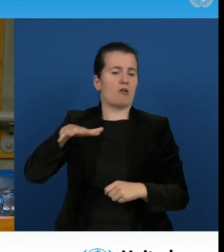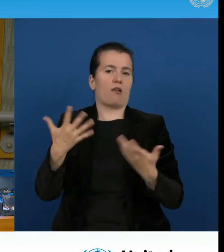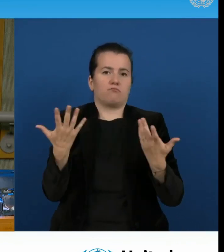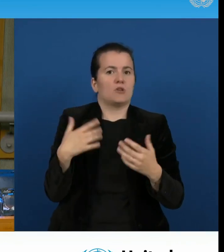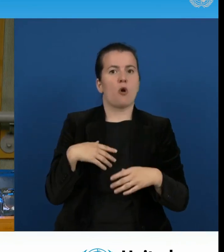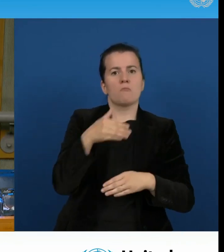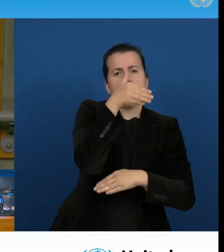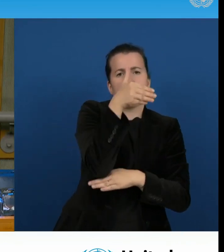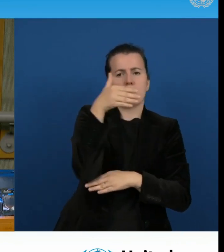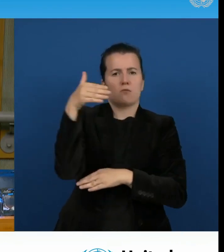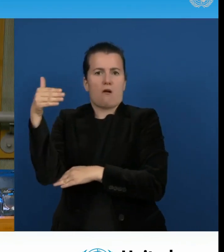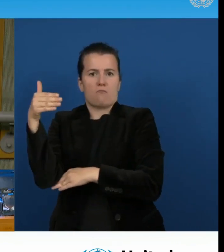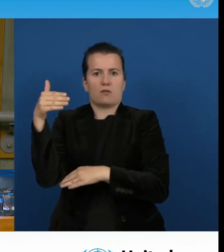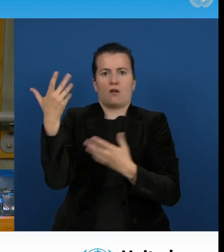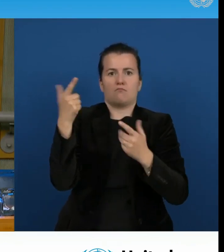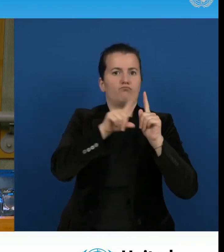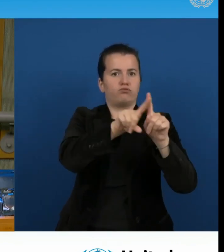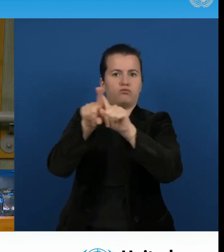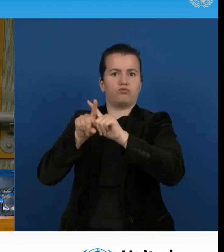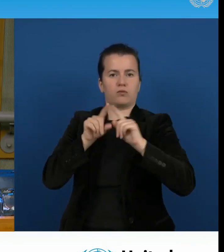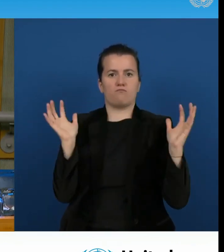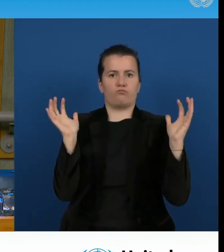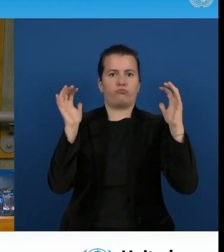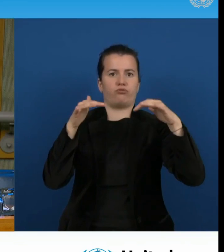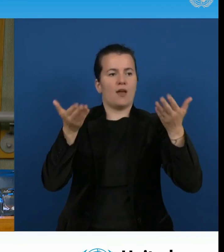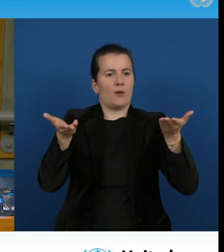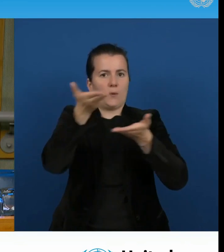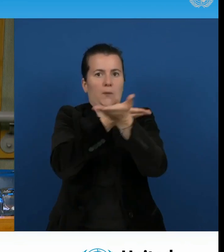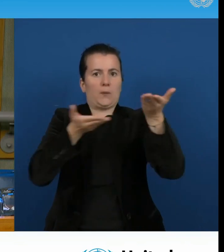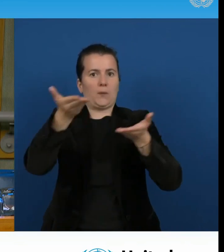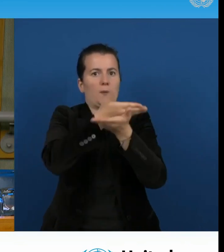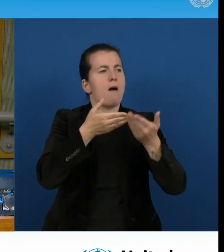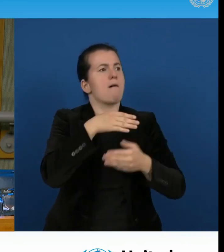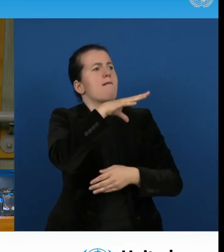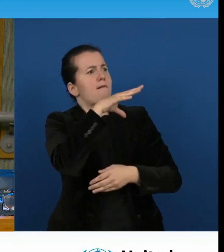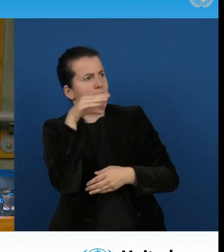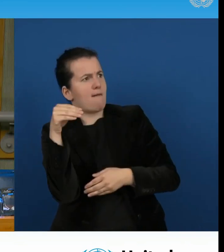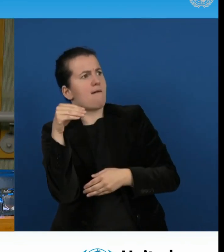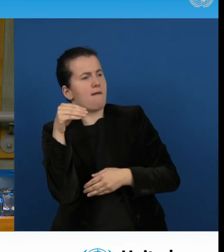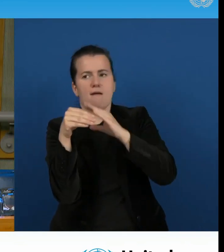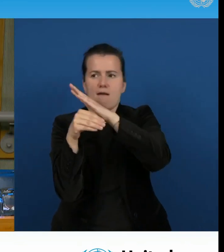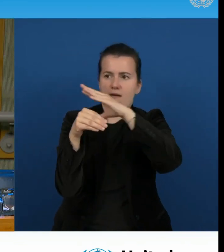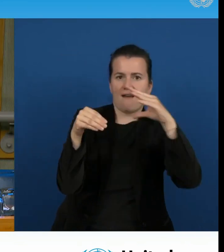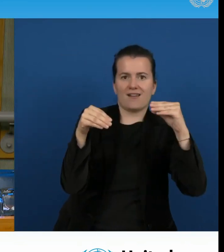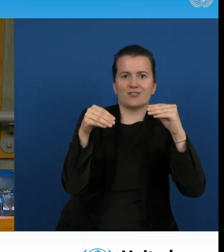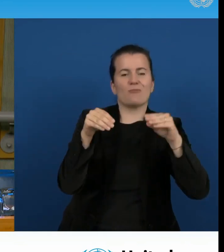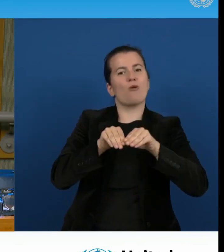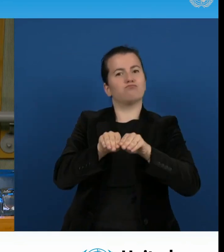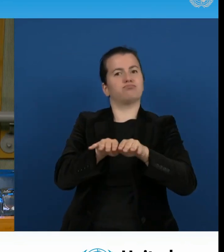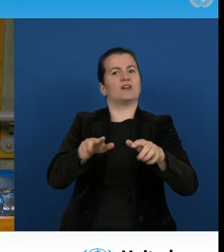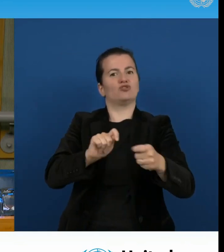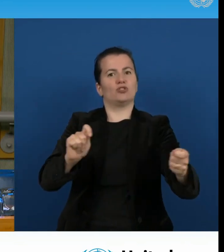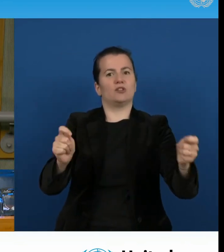inclusion issues. Furthermore, the ILO Global Business and Disability Networks offers a free web-based self-assessment tool